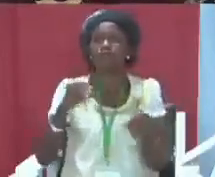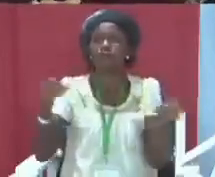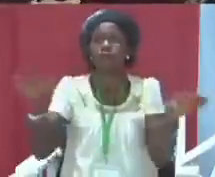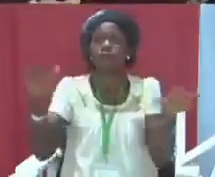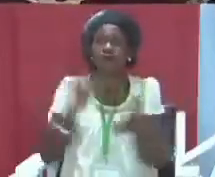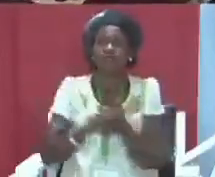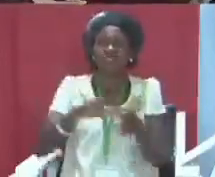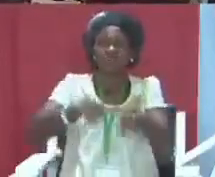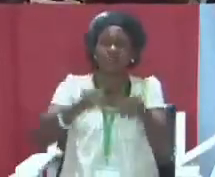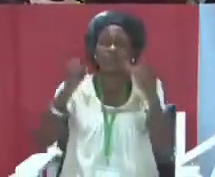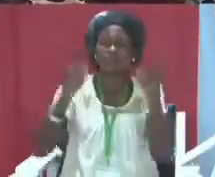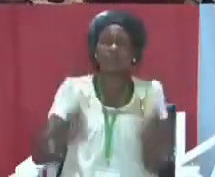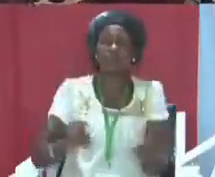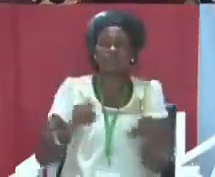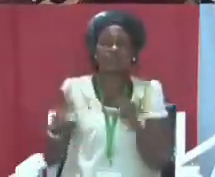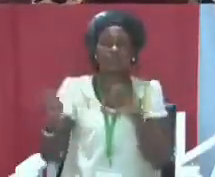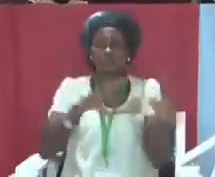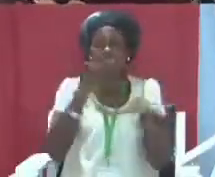breakdown.